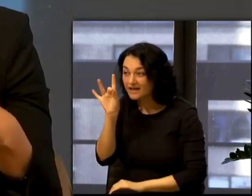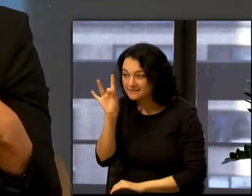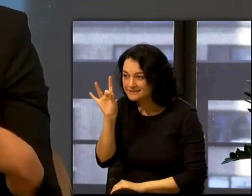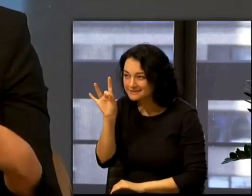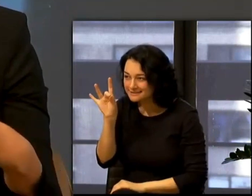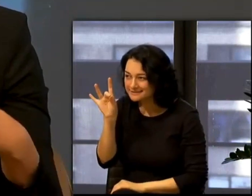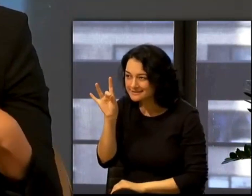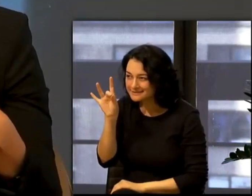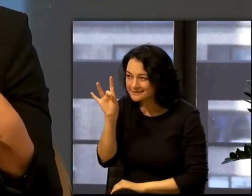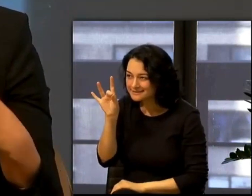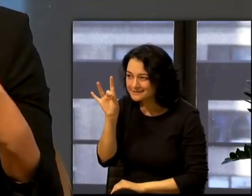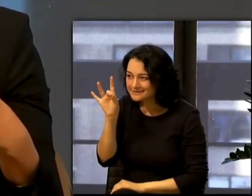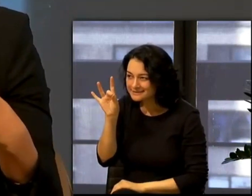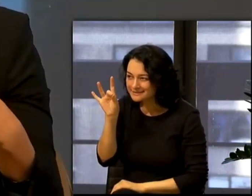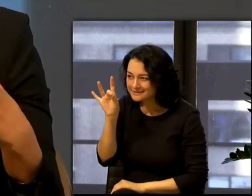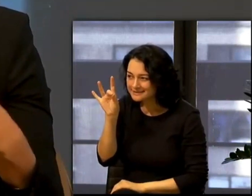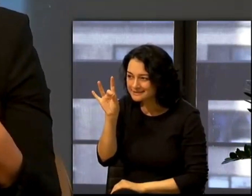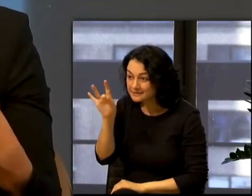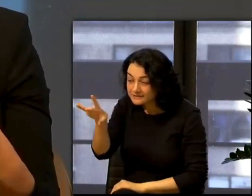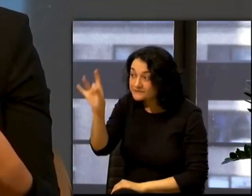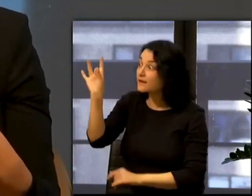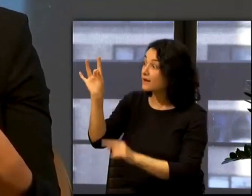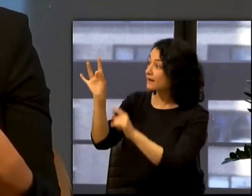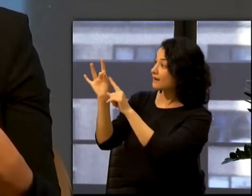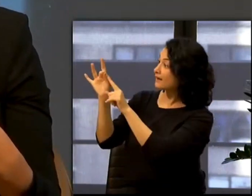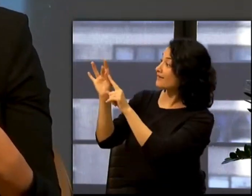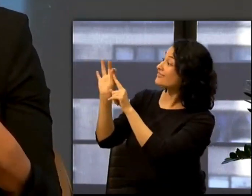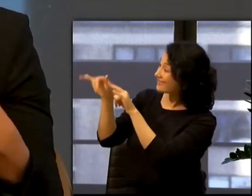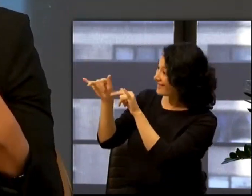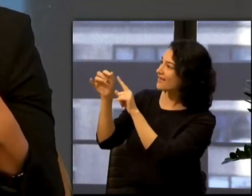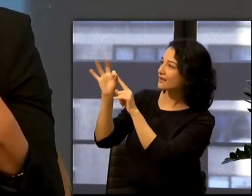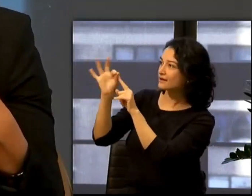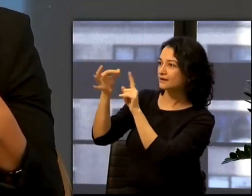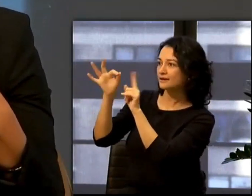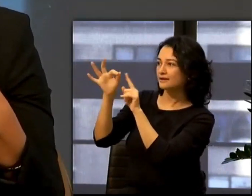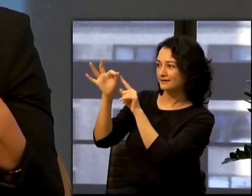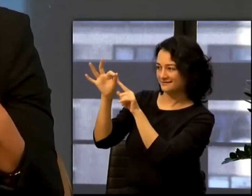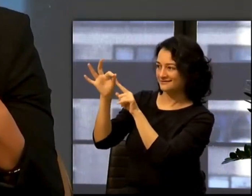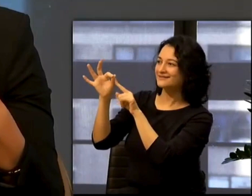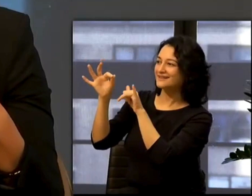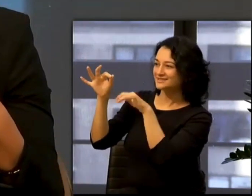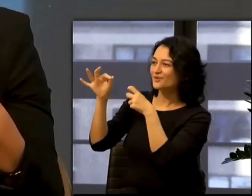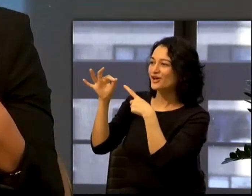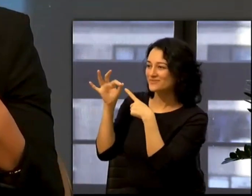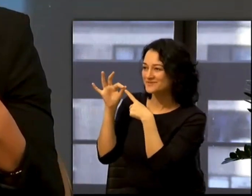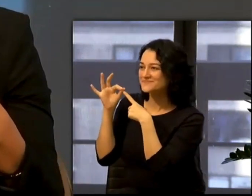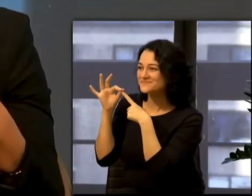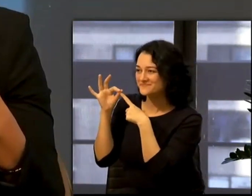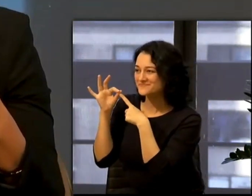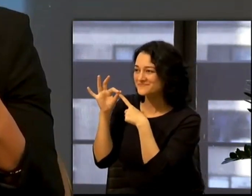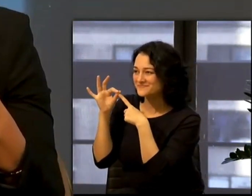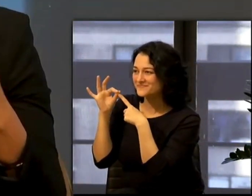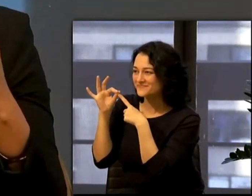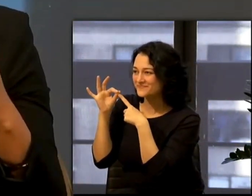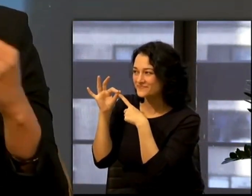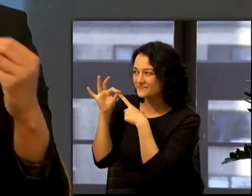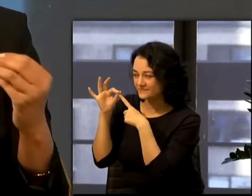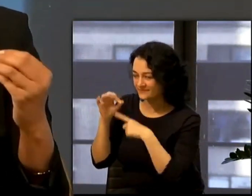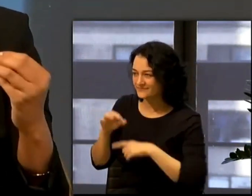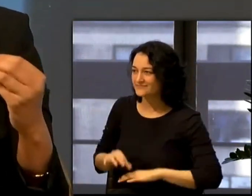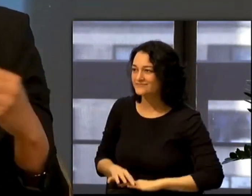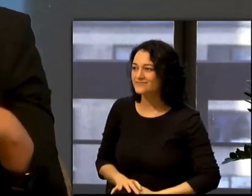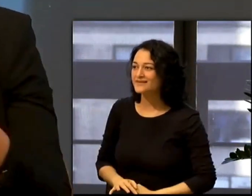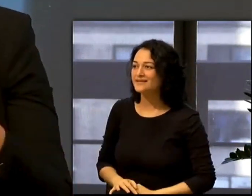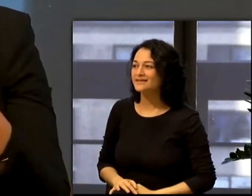it is or what the what is in terms of DEI practice at SAGE, I've really wanted us to make sure that we're asking the right questions,